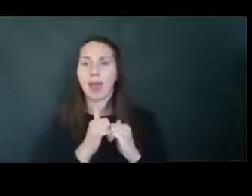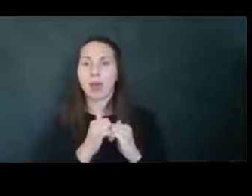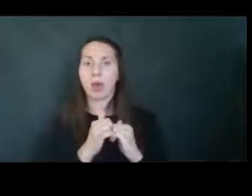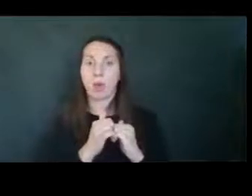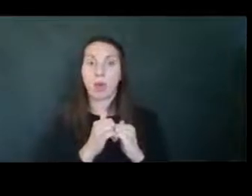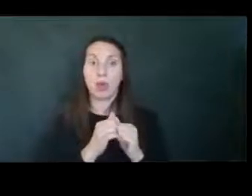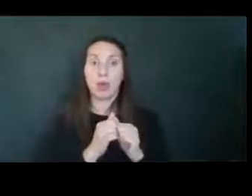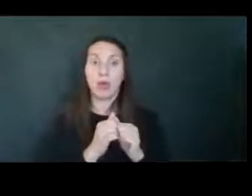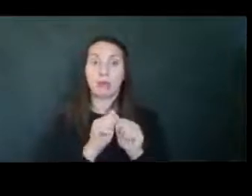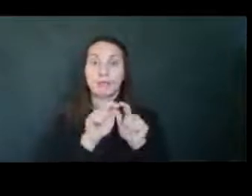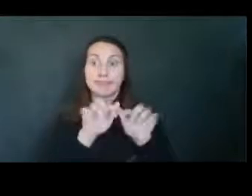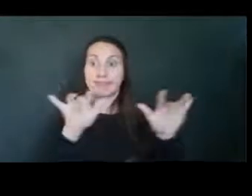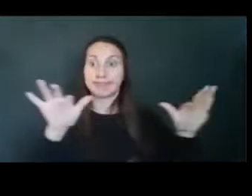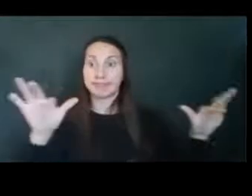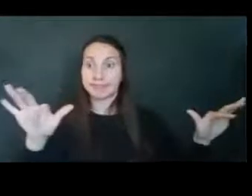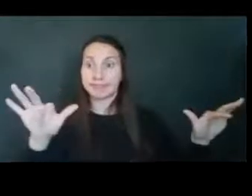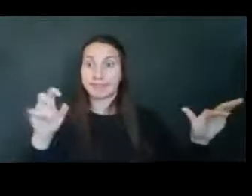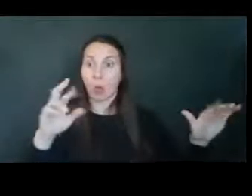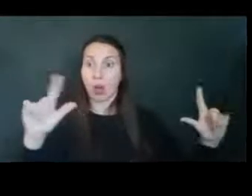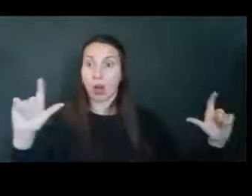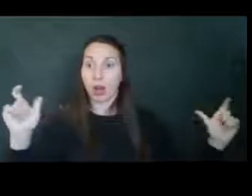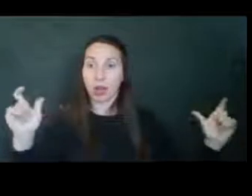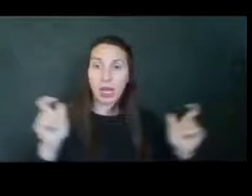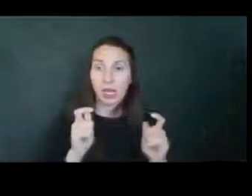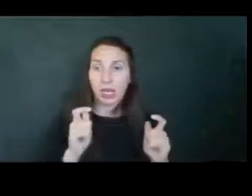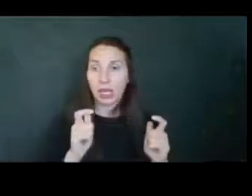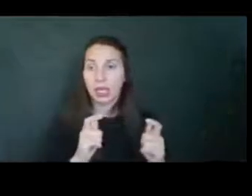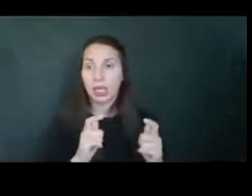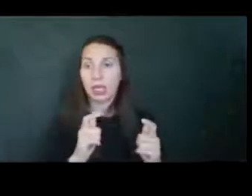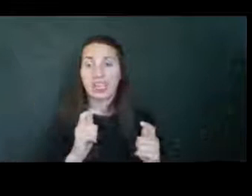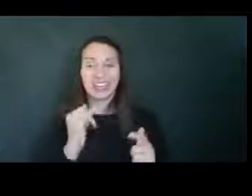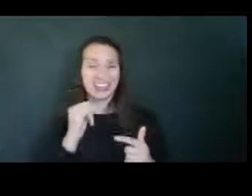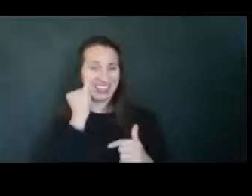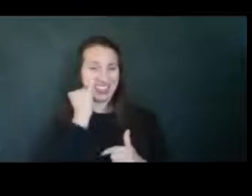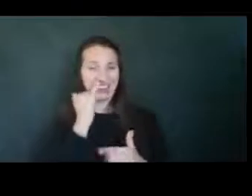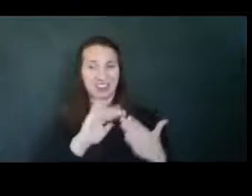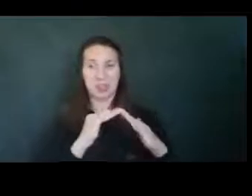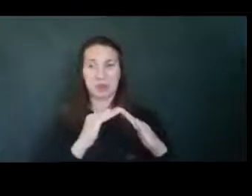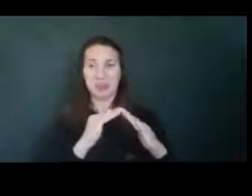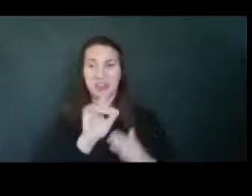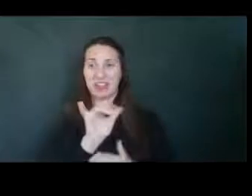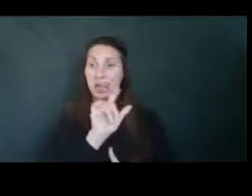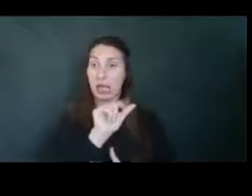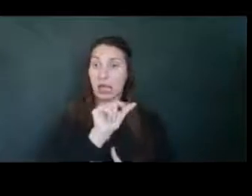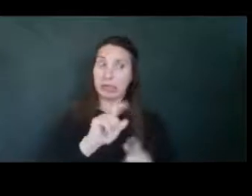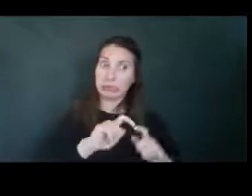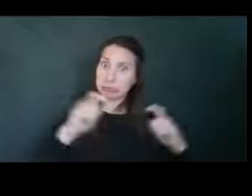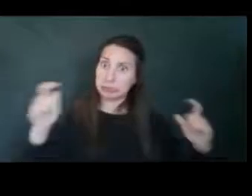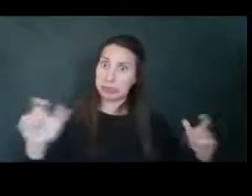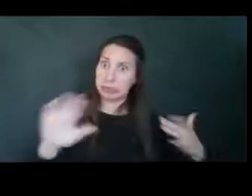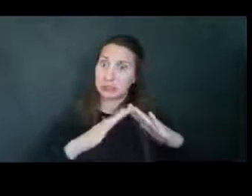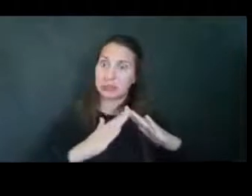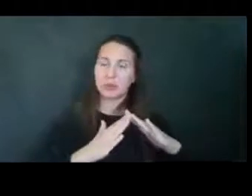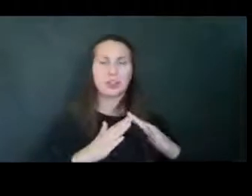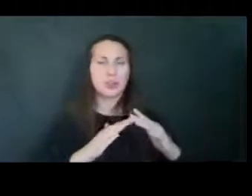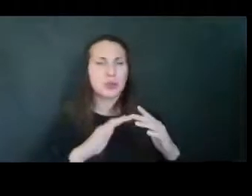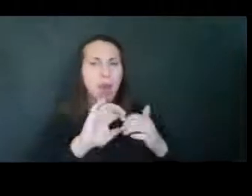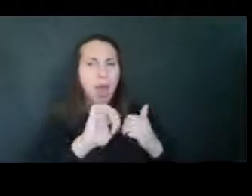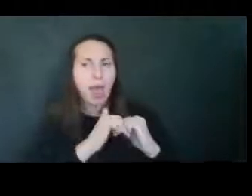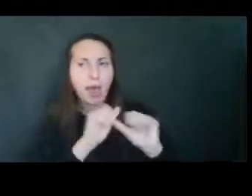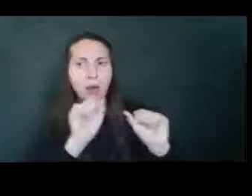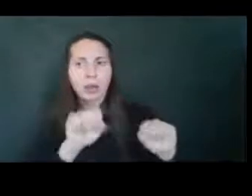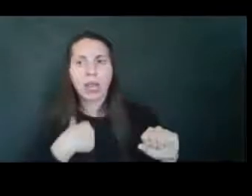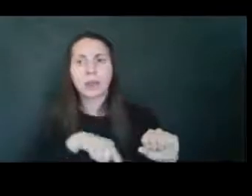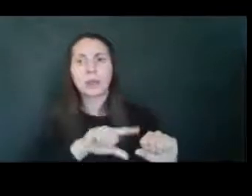in a community the size of Los Angeles, how effective could we be? As the target population narrowed, some of the